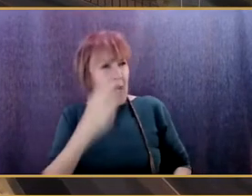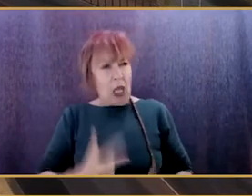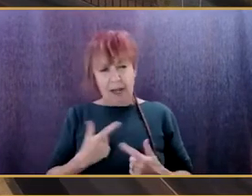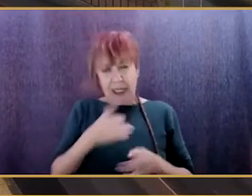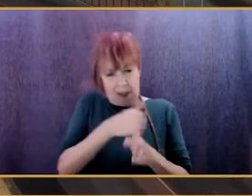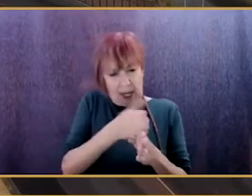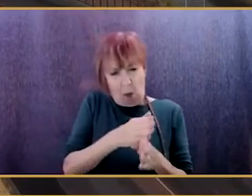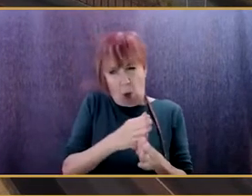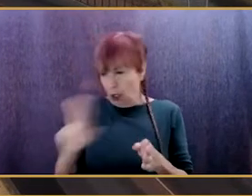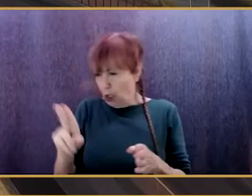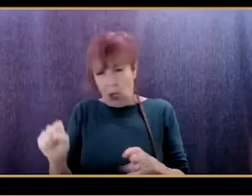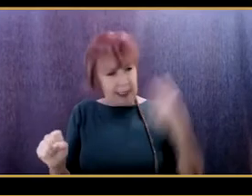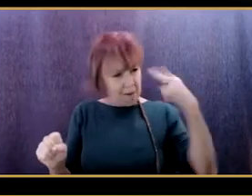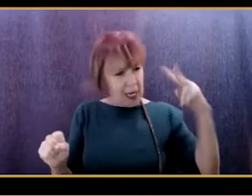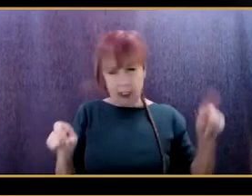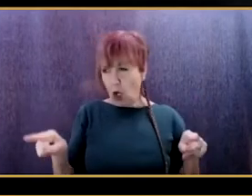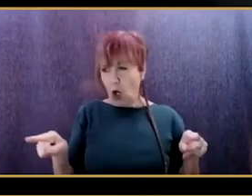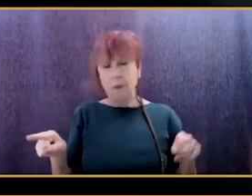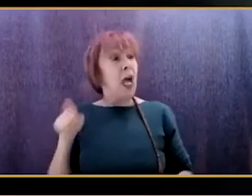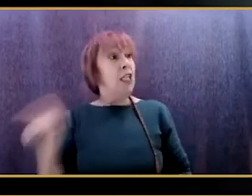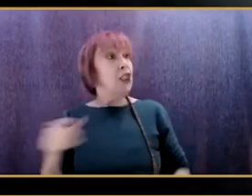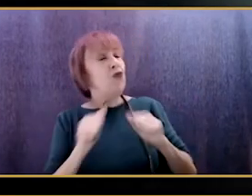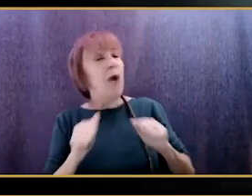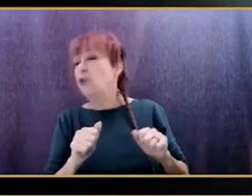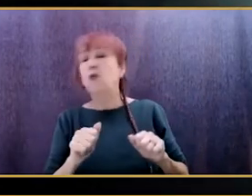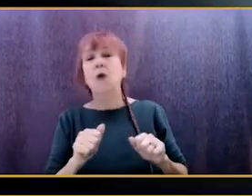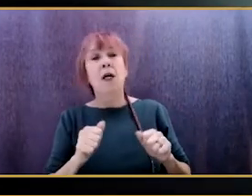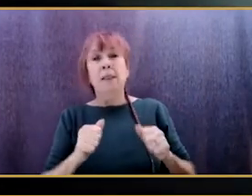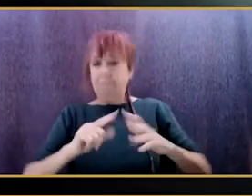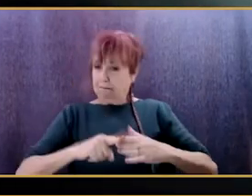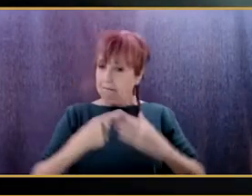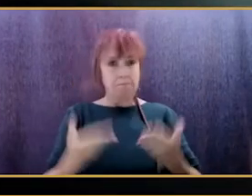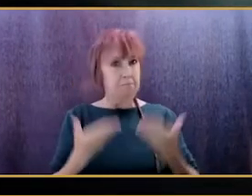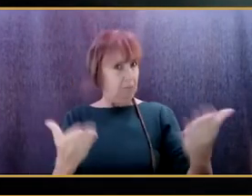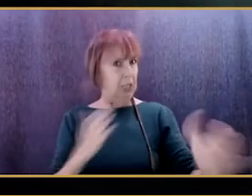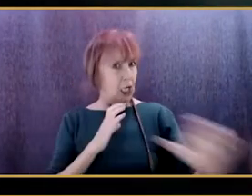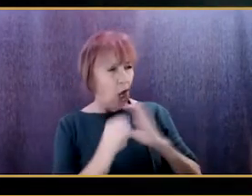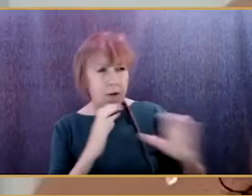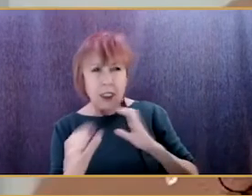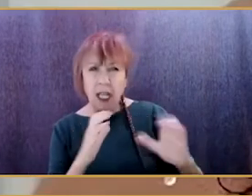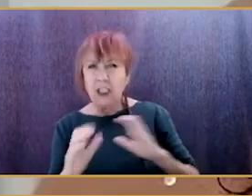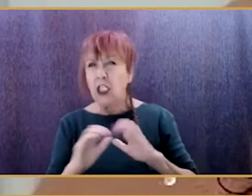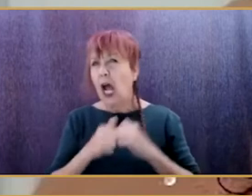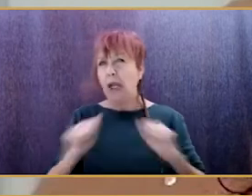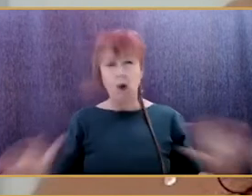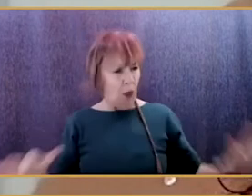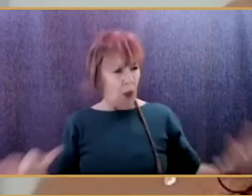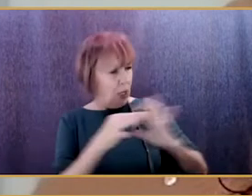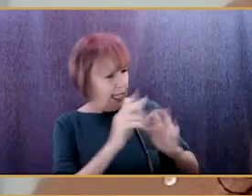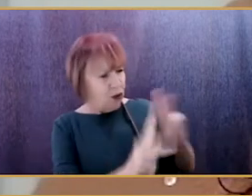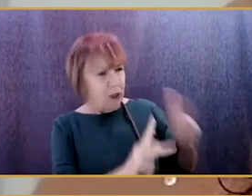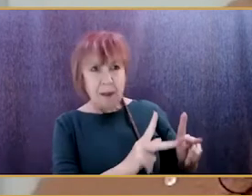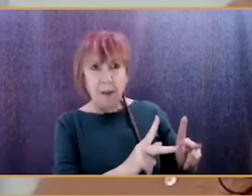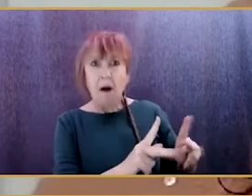on the U.S.-Mexico border Susie She's trying to open the conversation about how can we relate